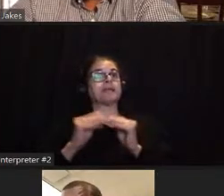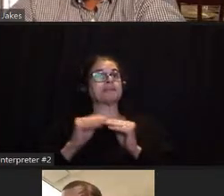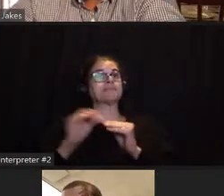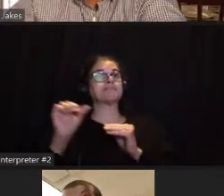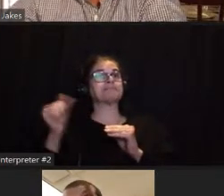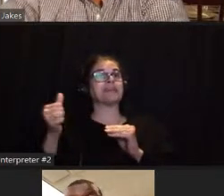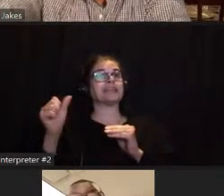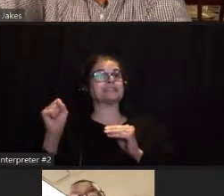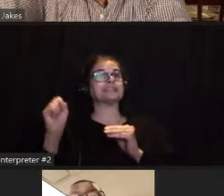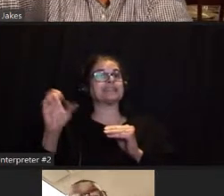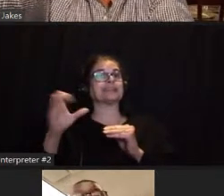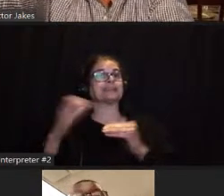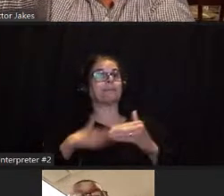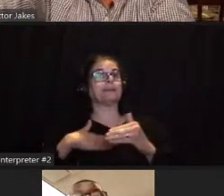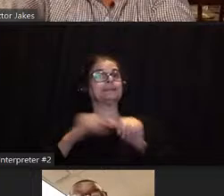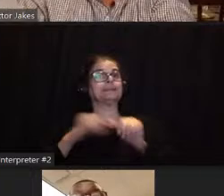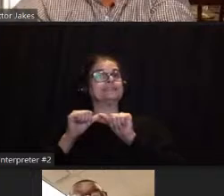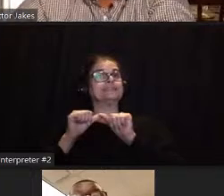just stay on.